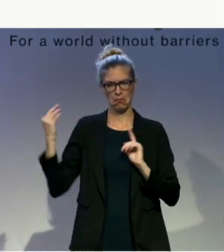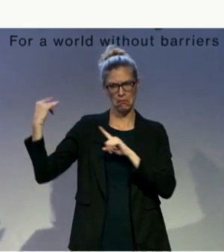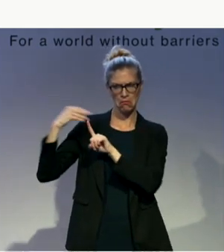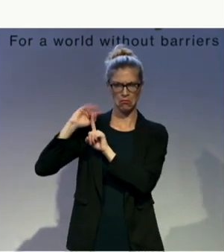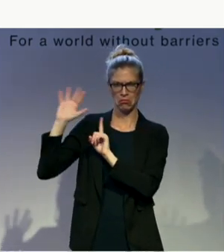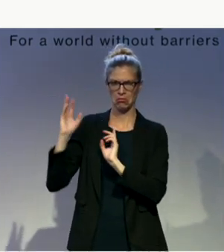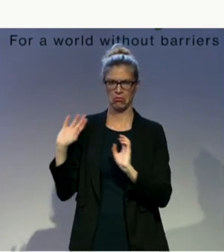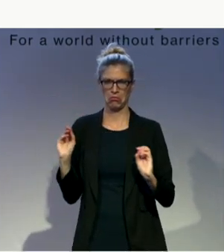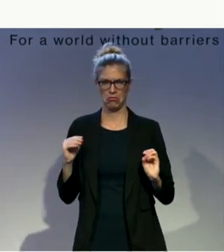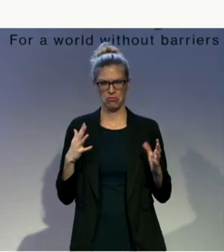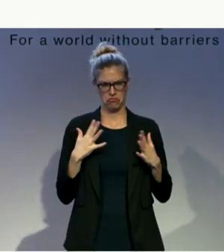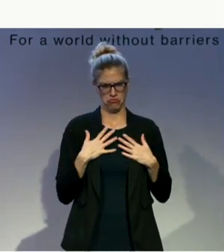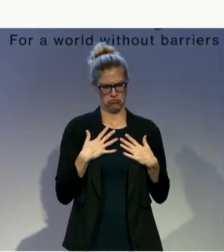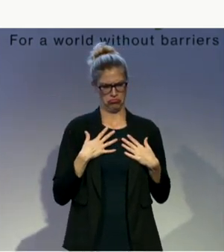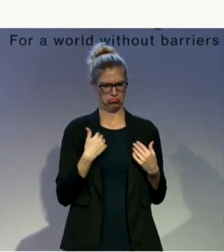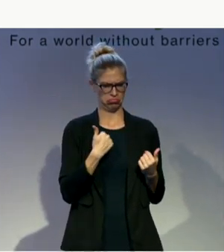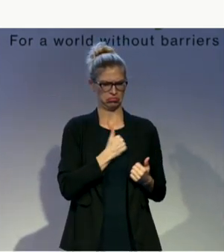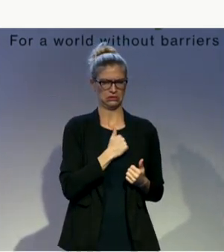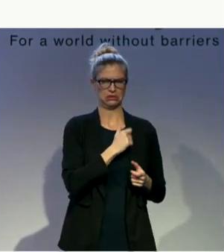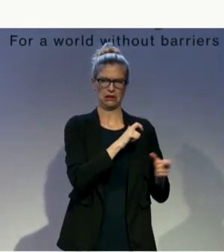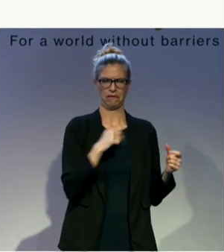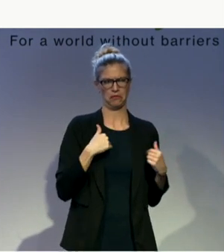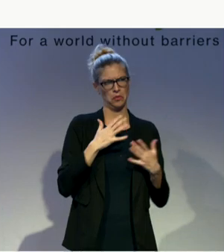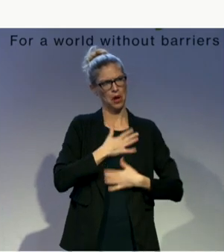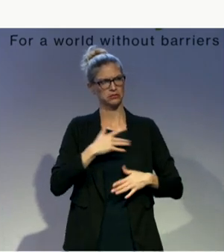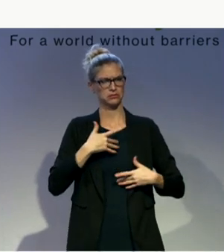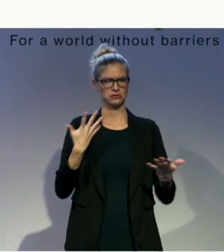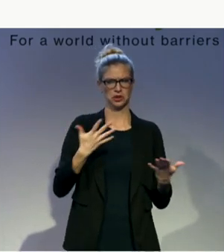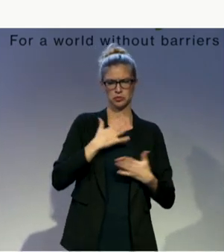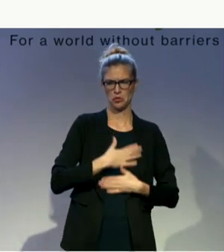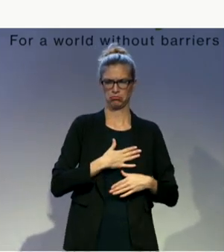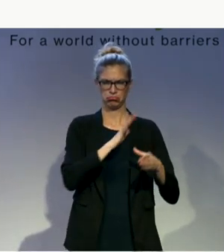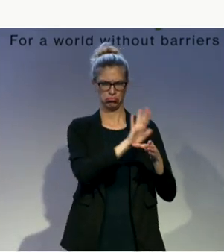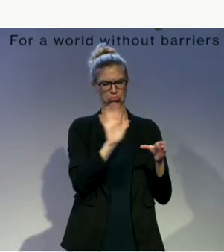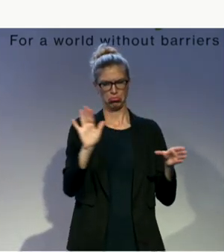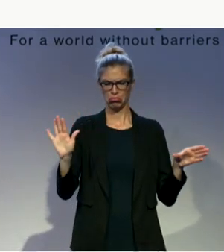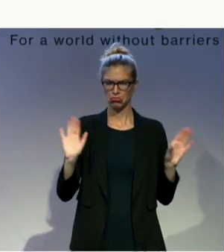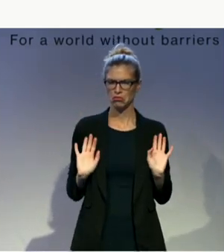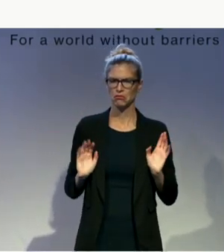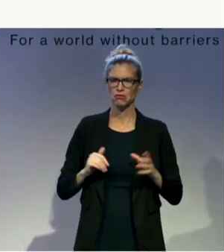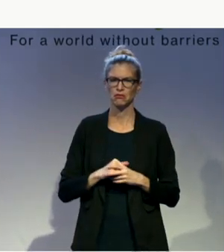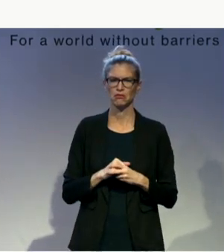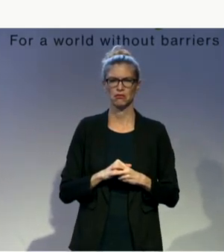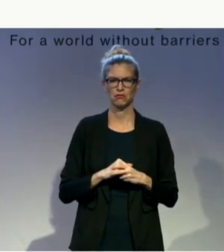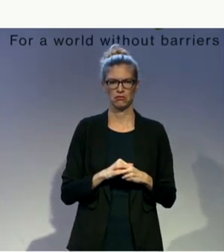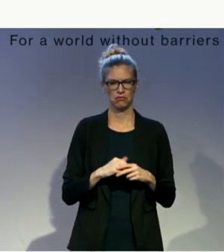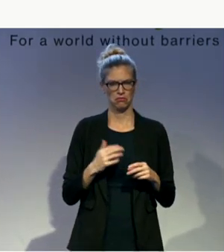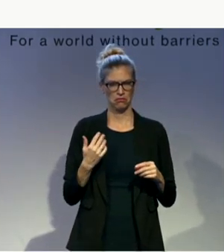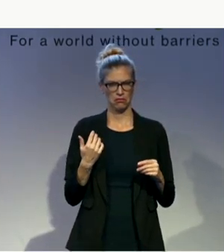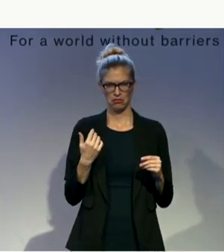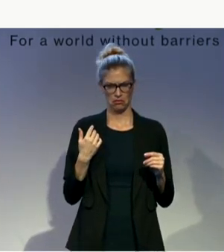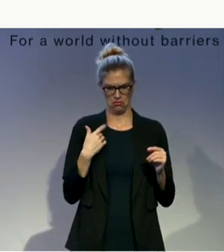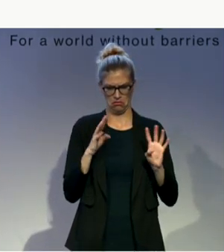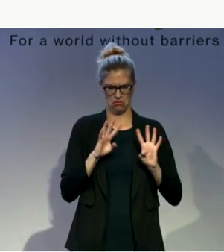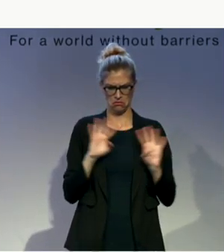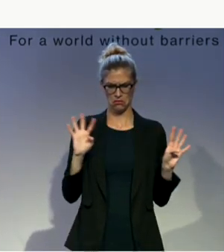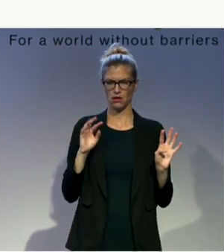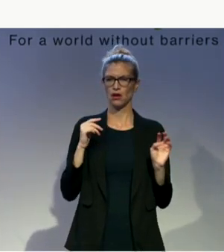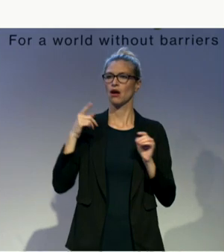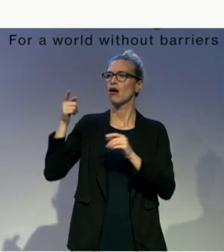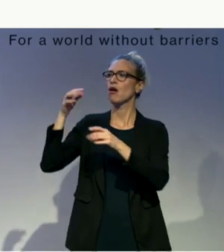parties, and our members, the people who have learning disabilities themselves, wrote to and met with the leaders